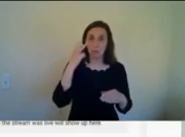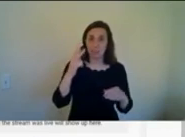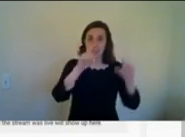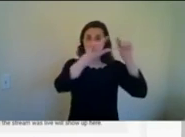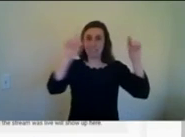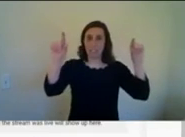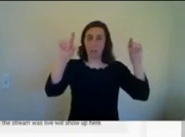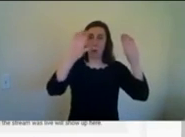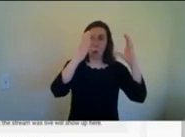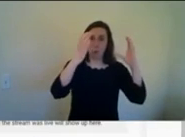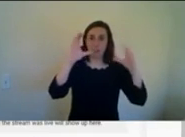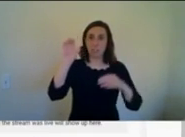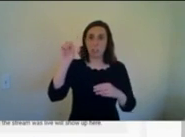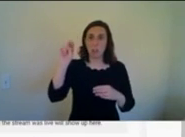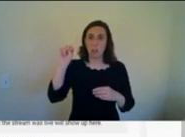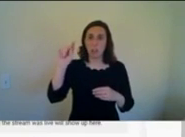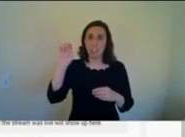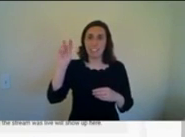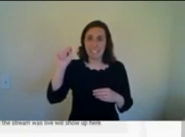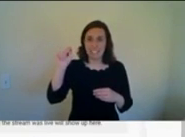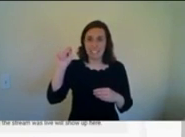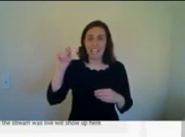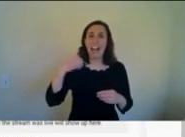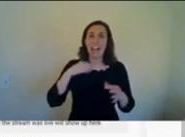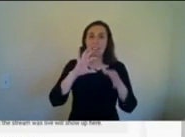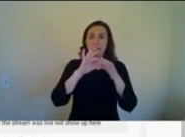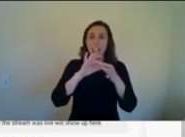is a link for the YouTube playlist.